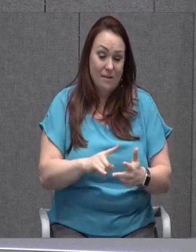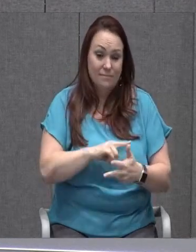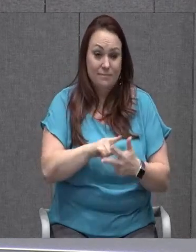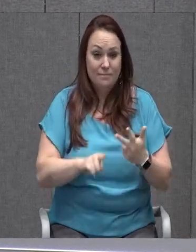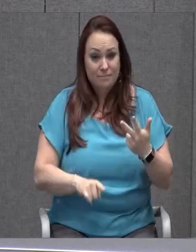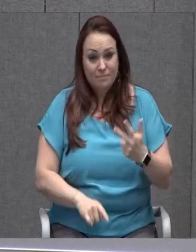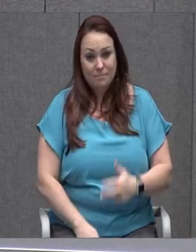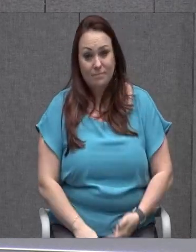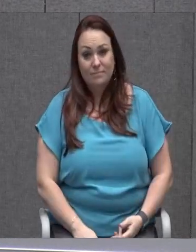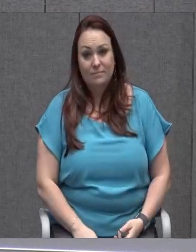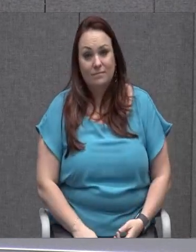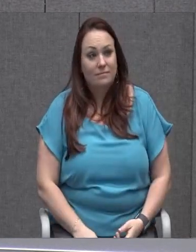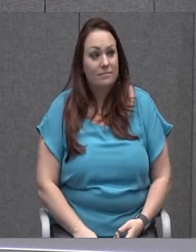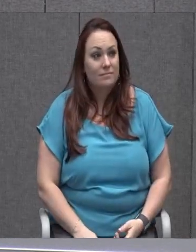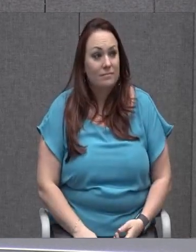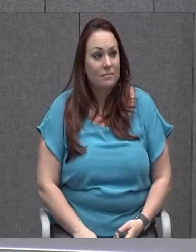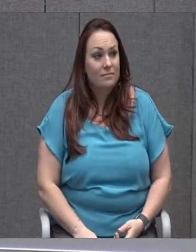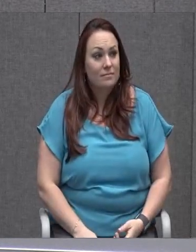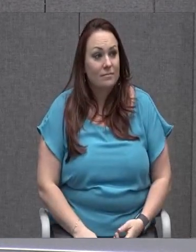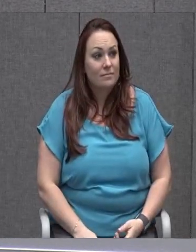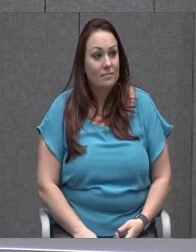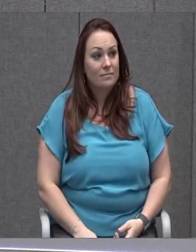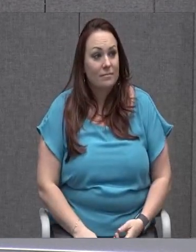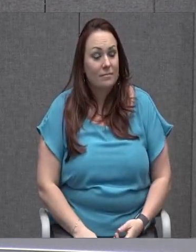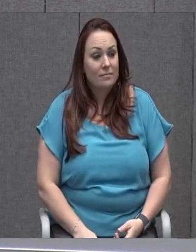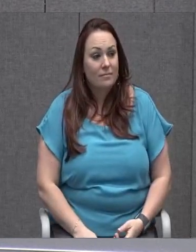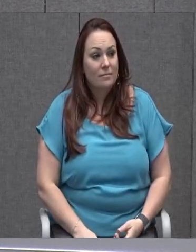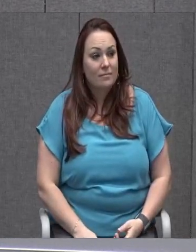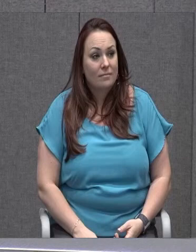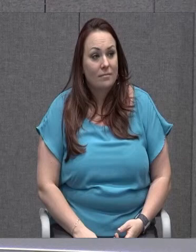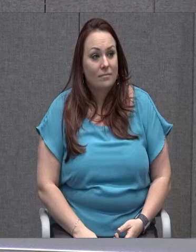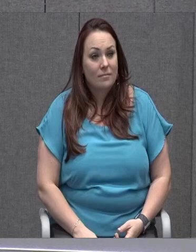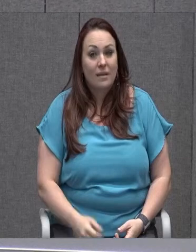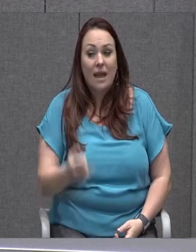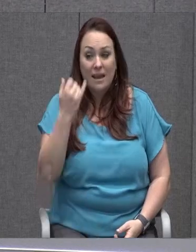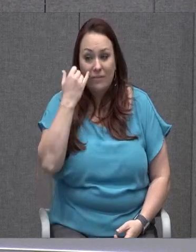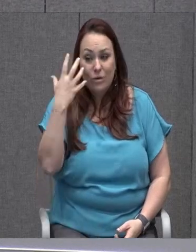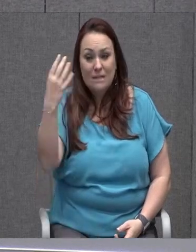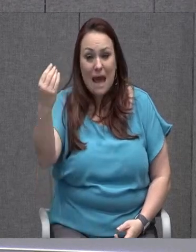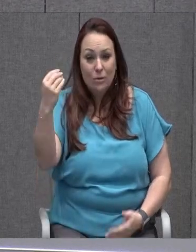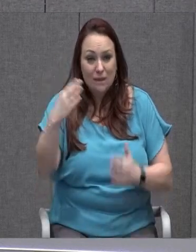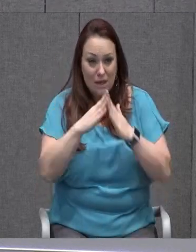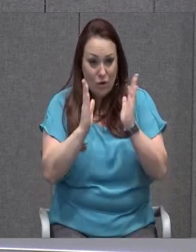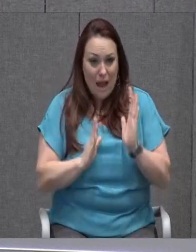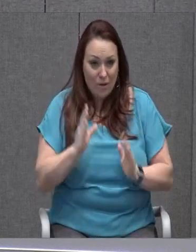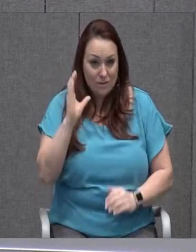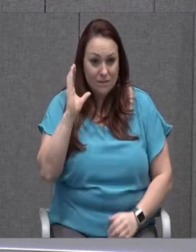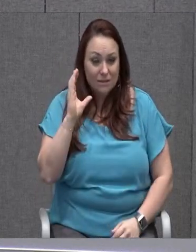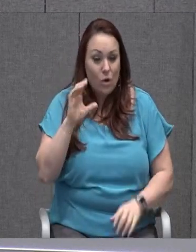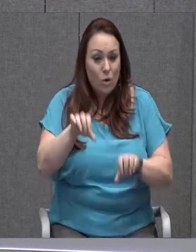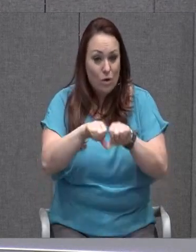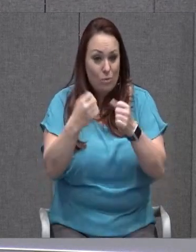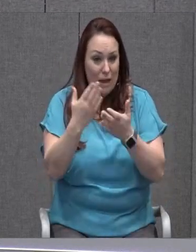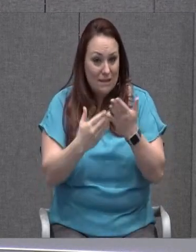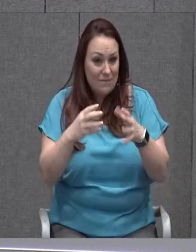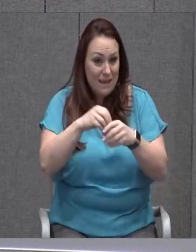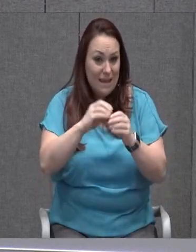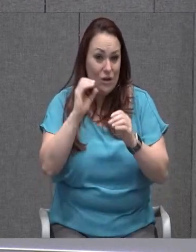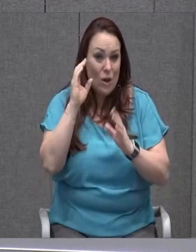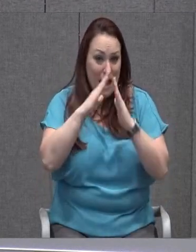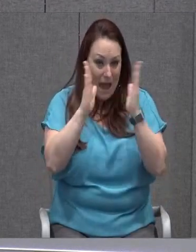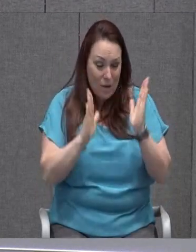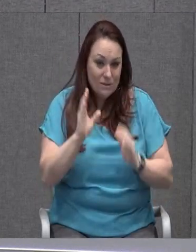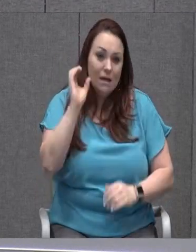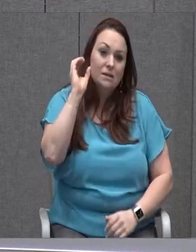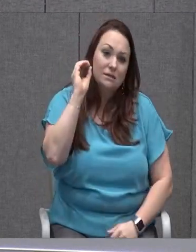And si lo tiras y quiebras algo de tu casa, 0 puntos. If you break something in your house, you get 0